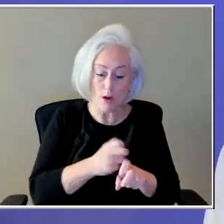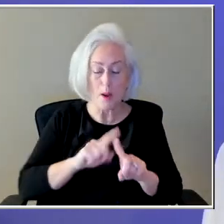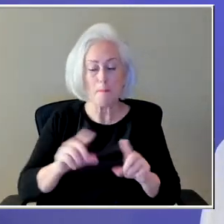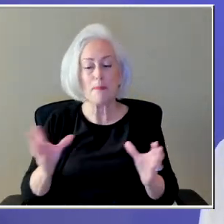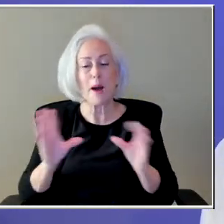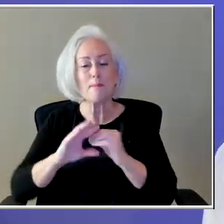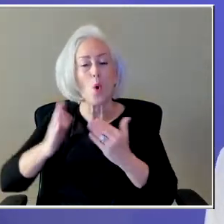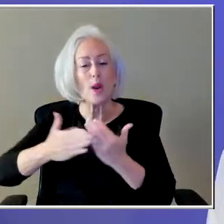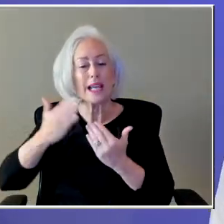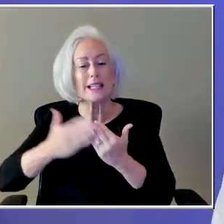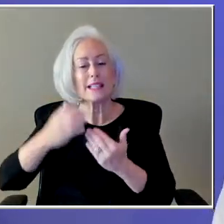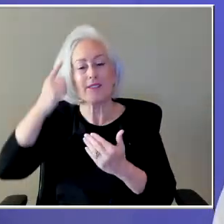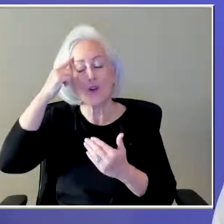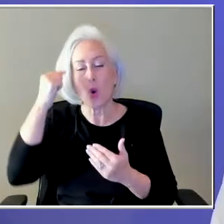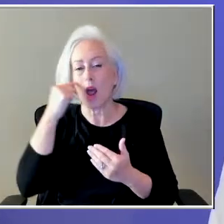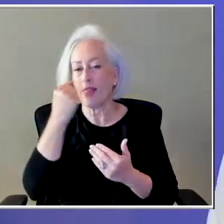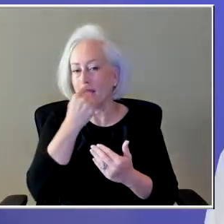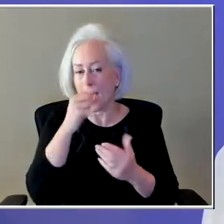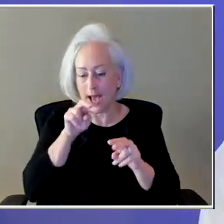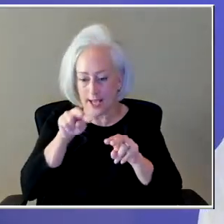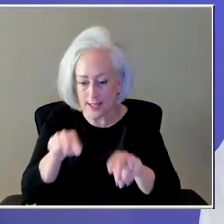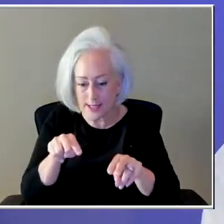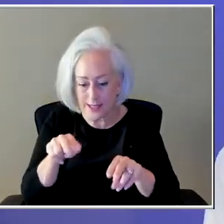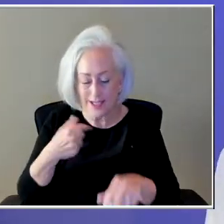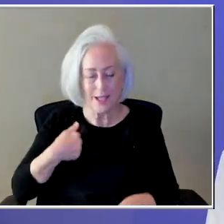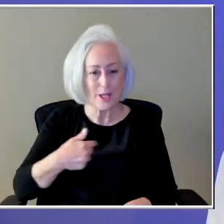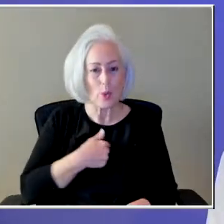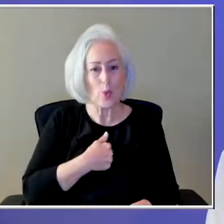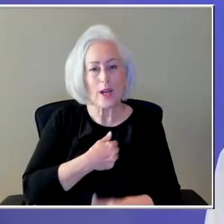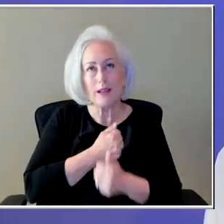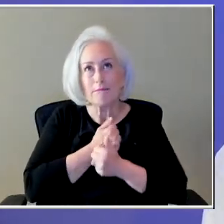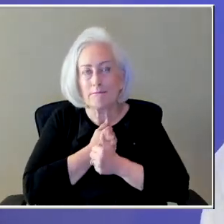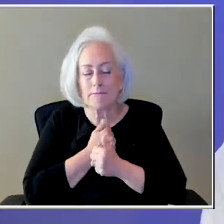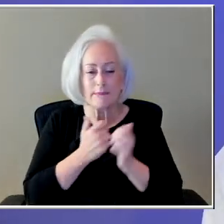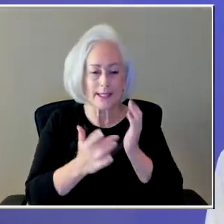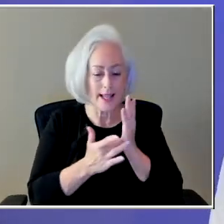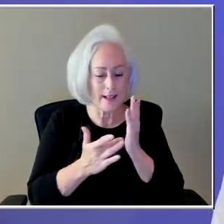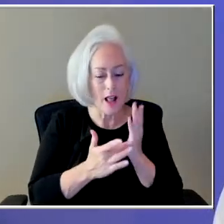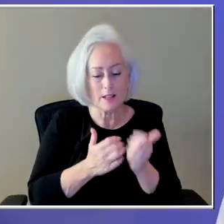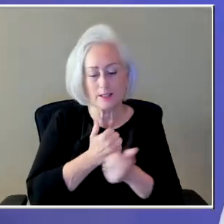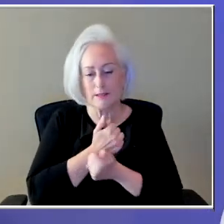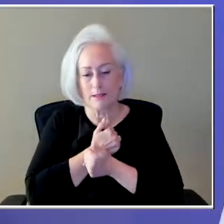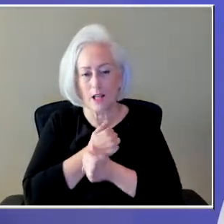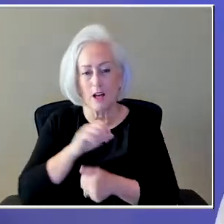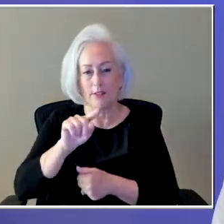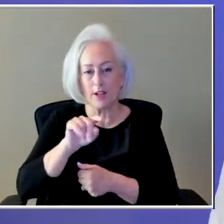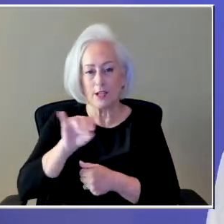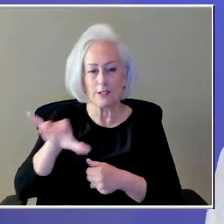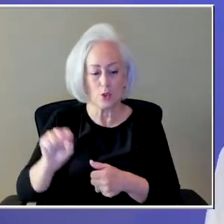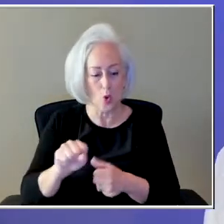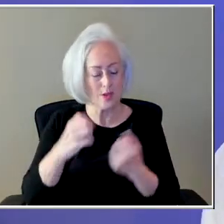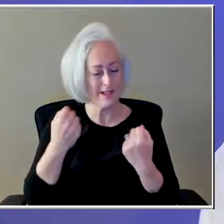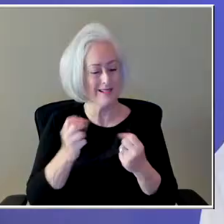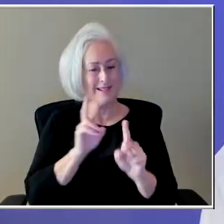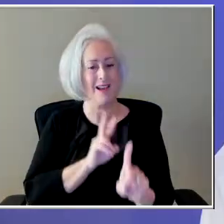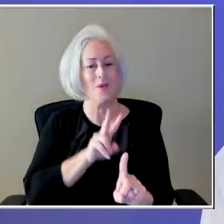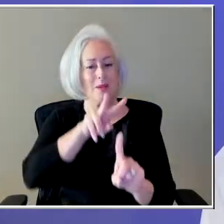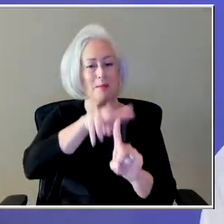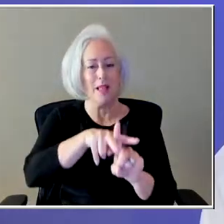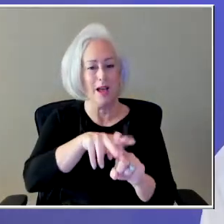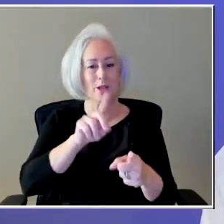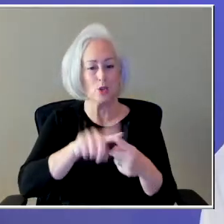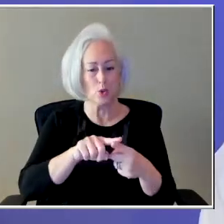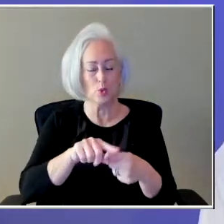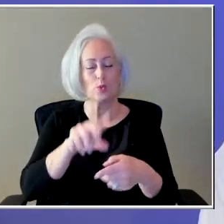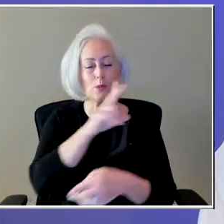Growing up, we all like toys, we all like technology, so to be able to apply those to real patient outcomes and to be able to help your patients, that's really rewarding. So